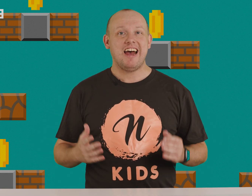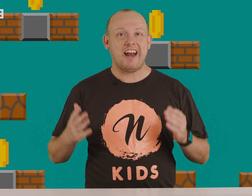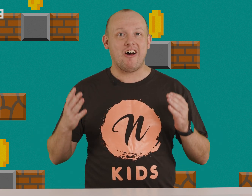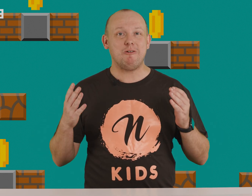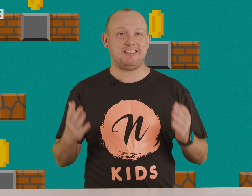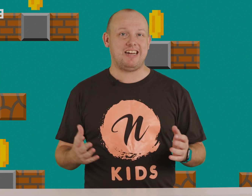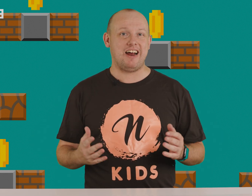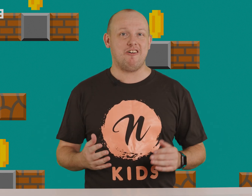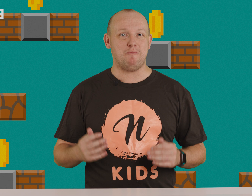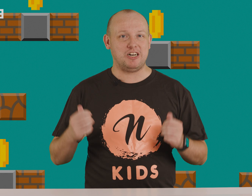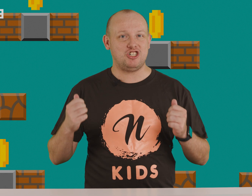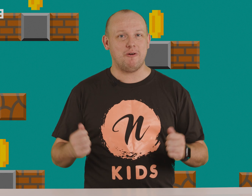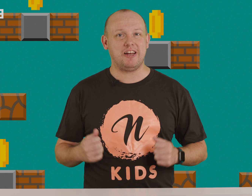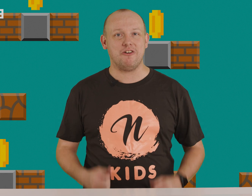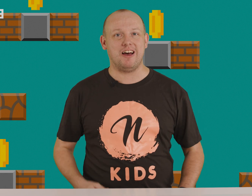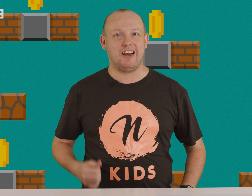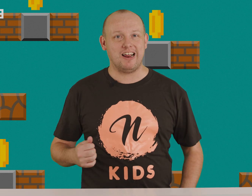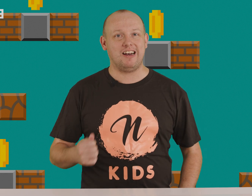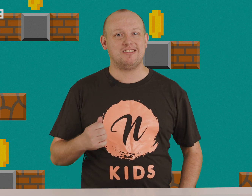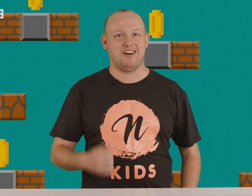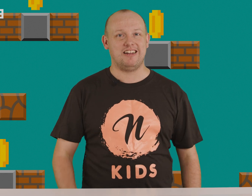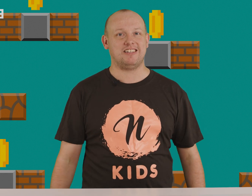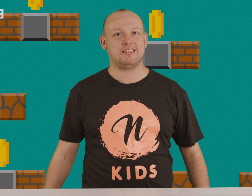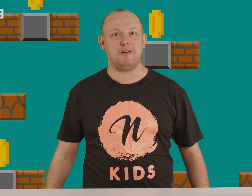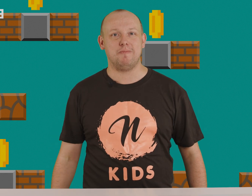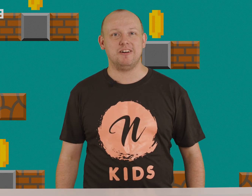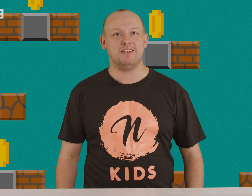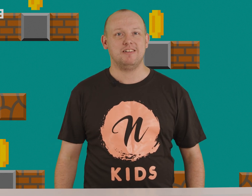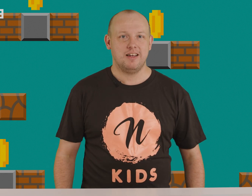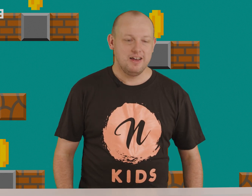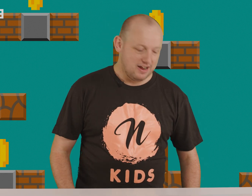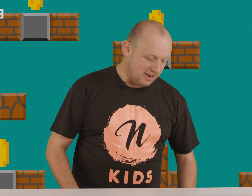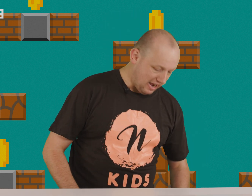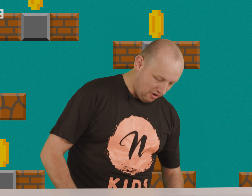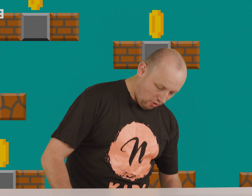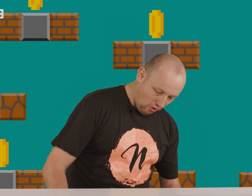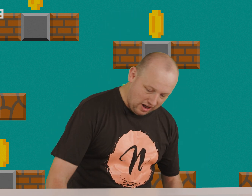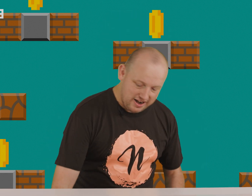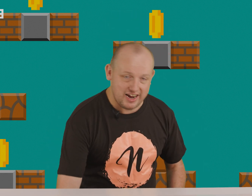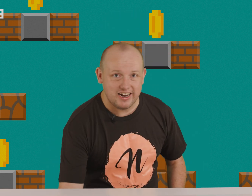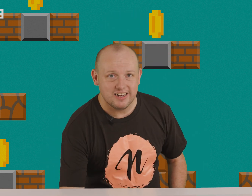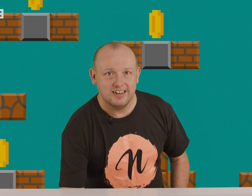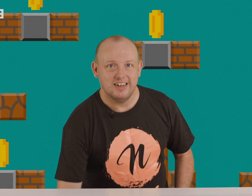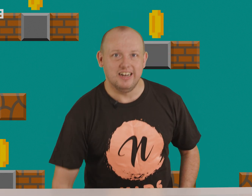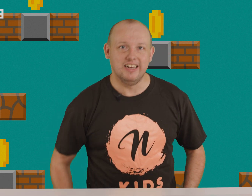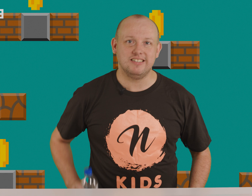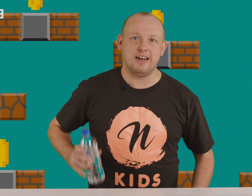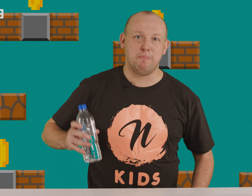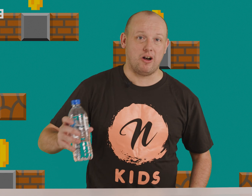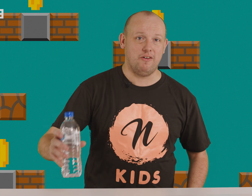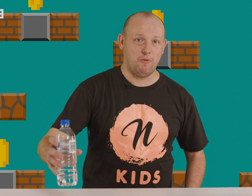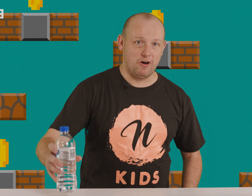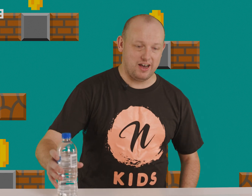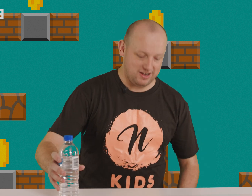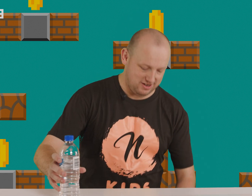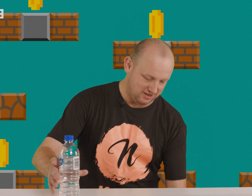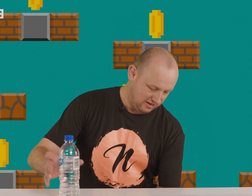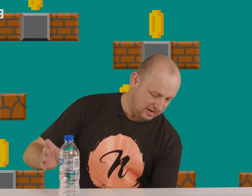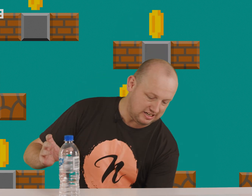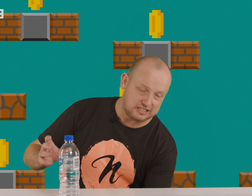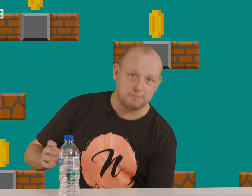series, and I want to start off by showing you a little science experiment. Now, all I need is a bottle of